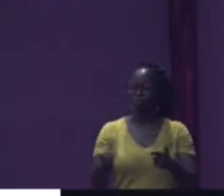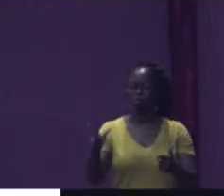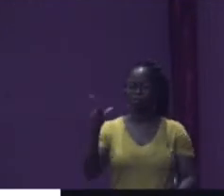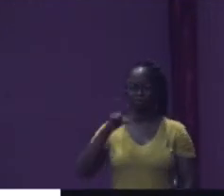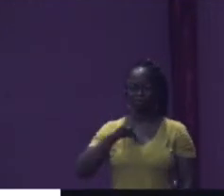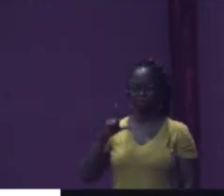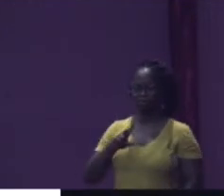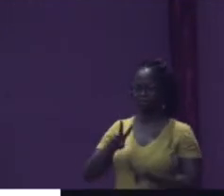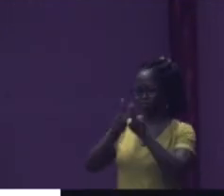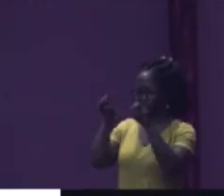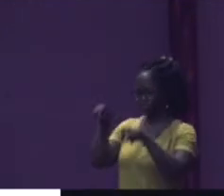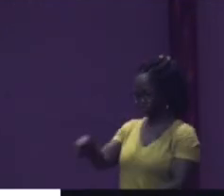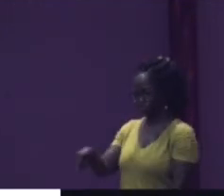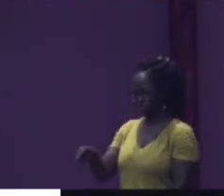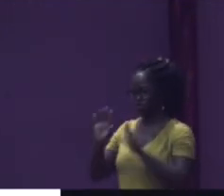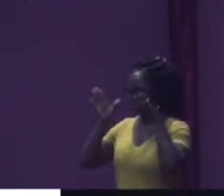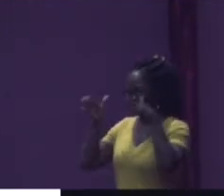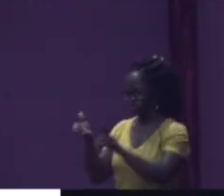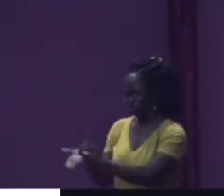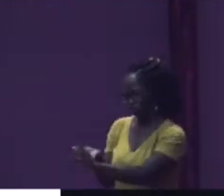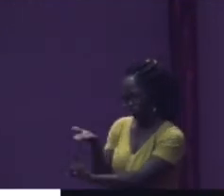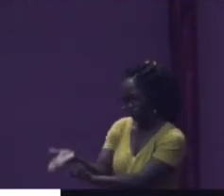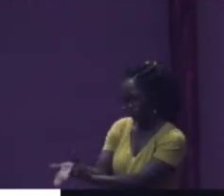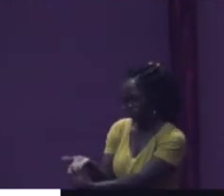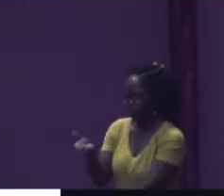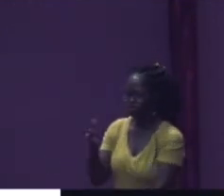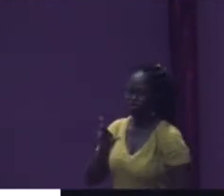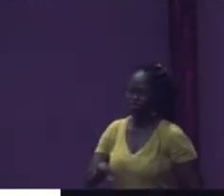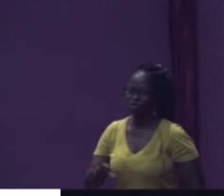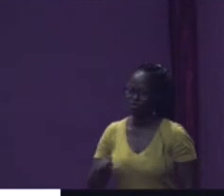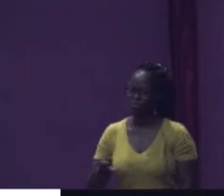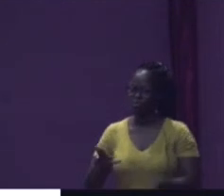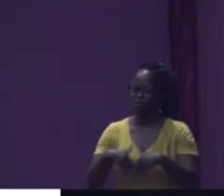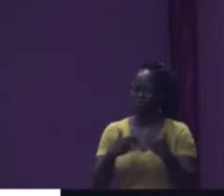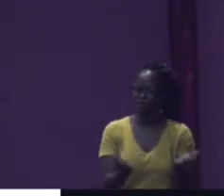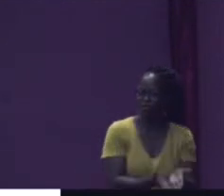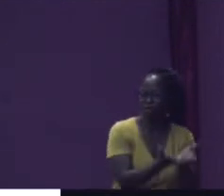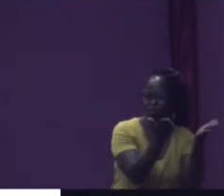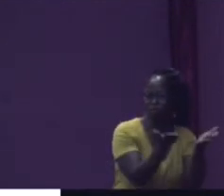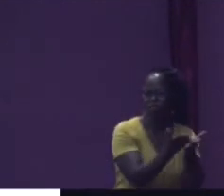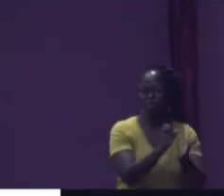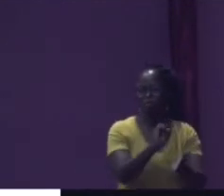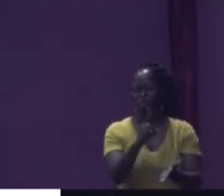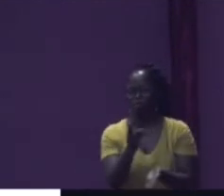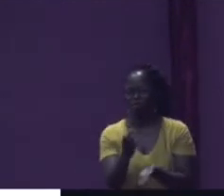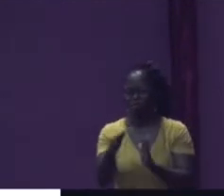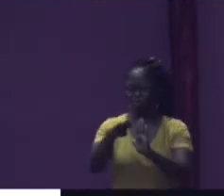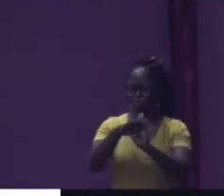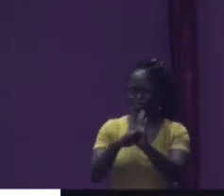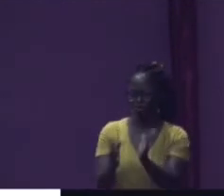poverty. It wasn't because of the poor quality of the training programs.